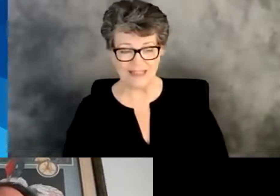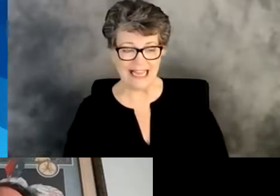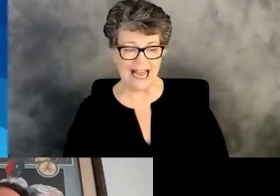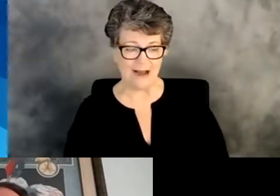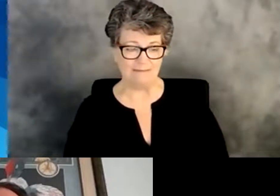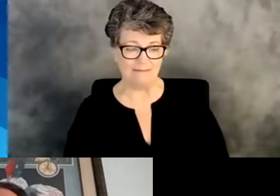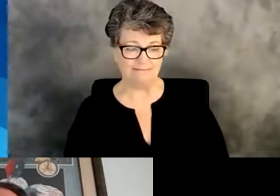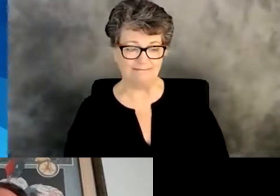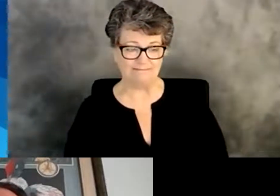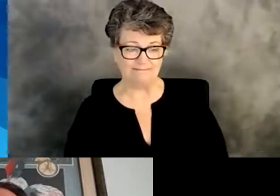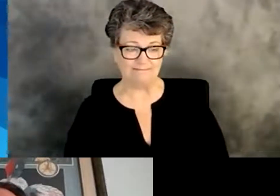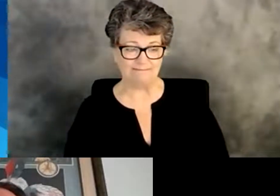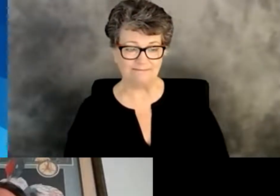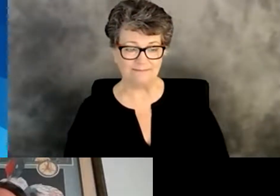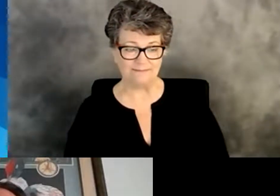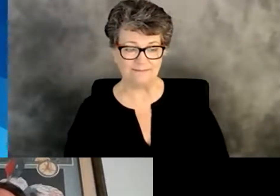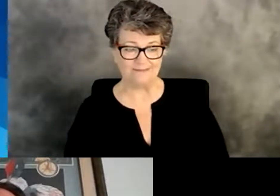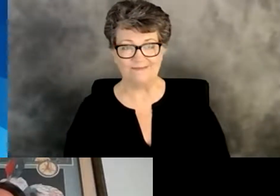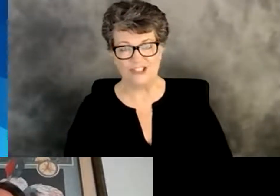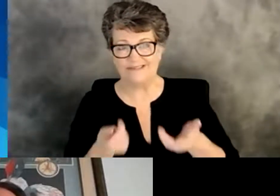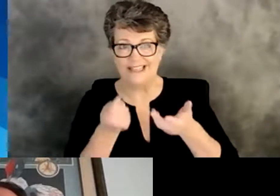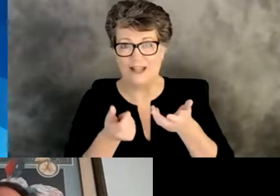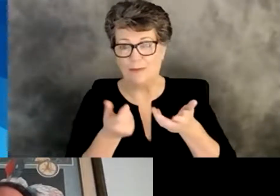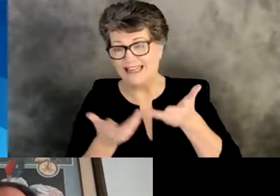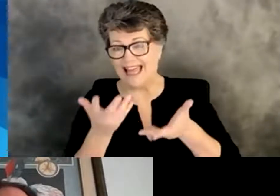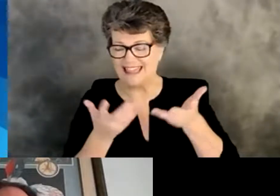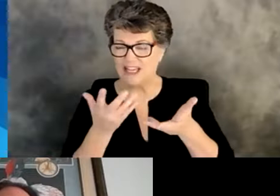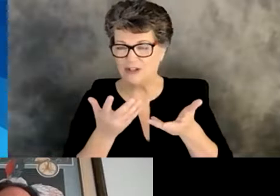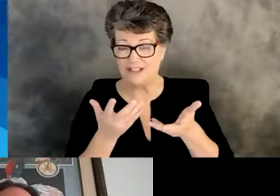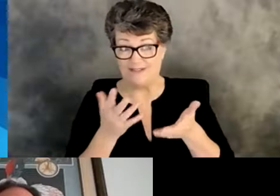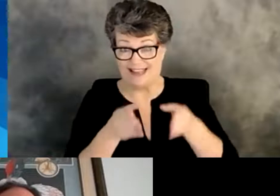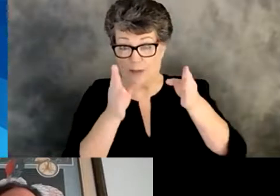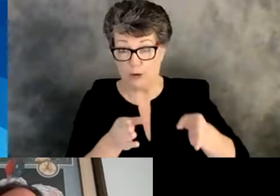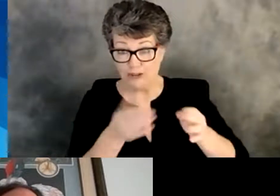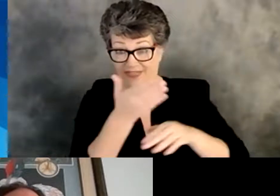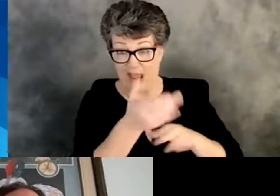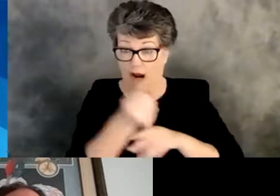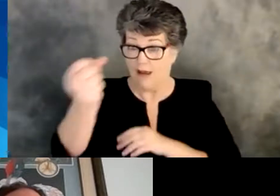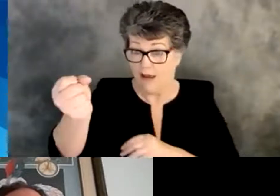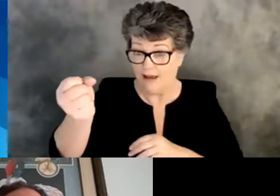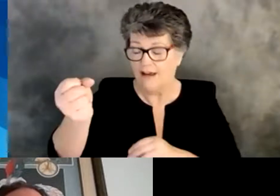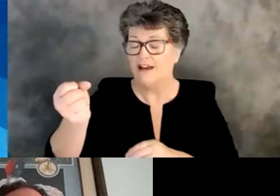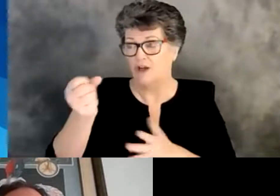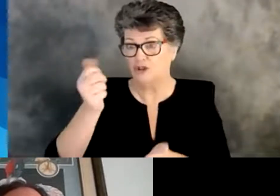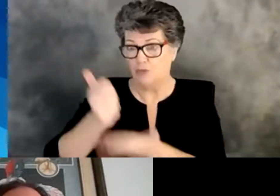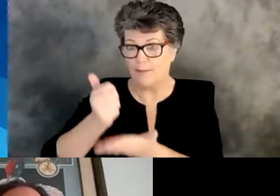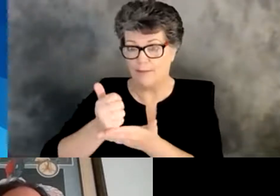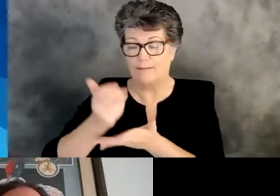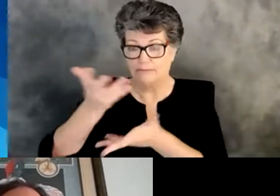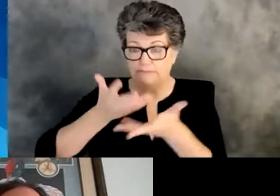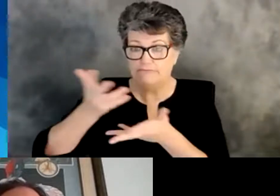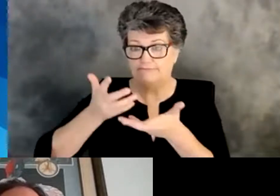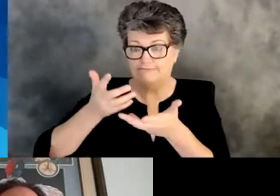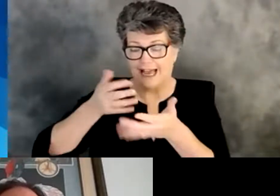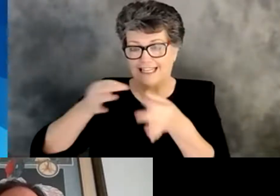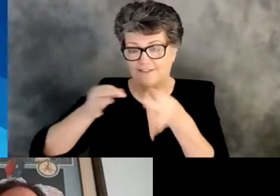over time, I think, a little bit, but as there's no, we first have to get the person in there to help define the